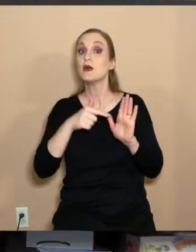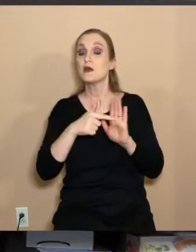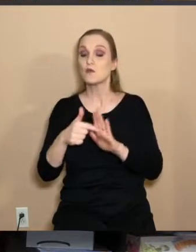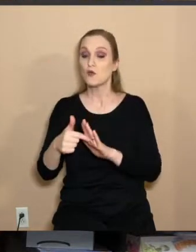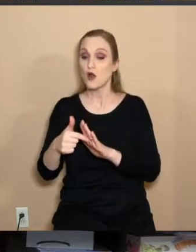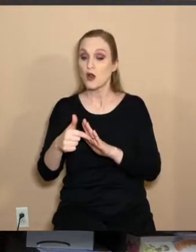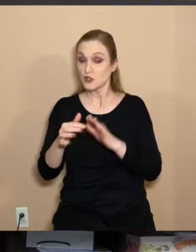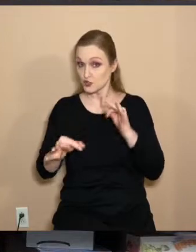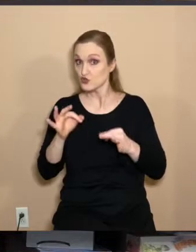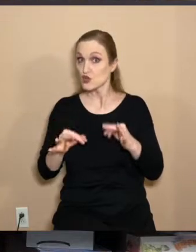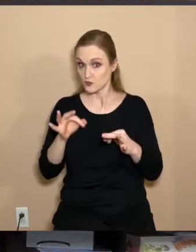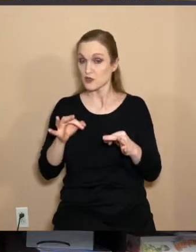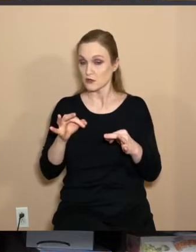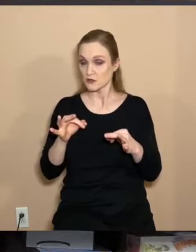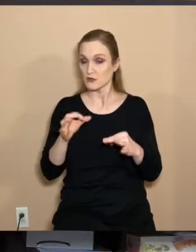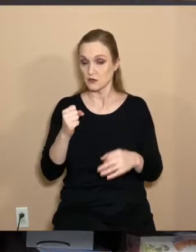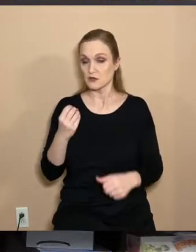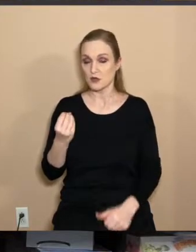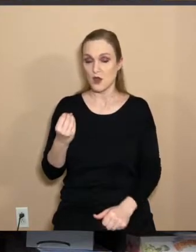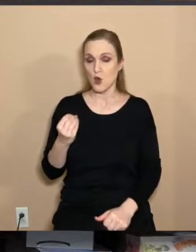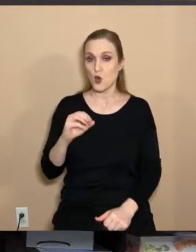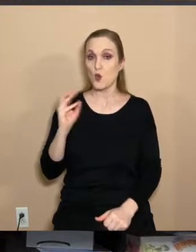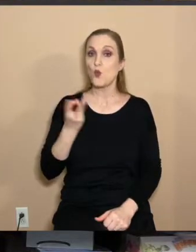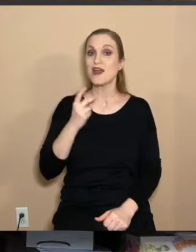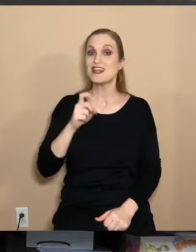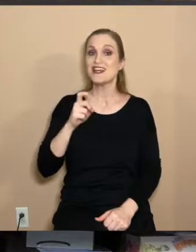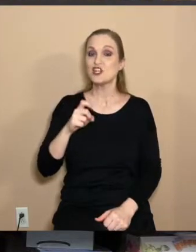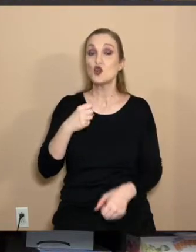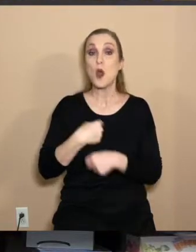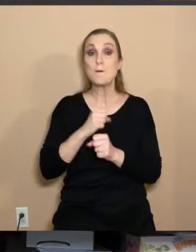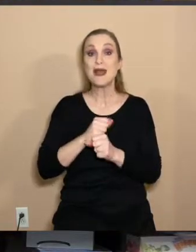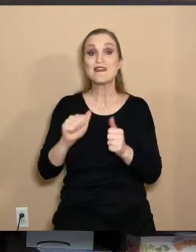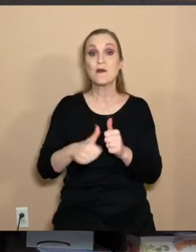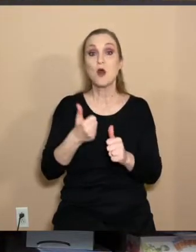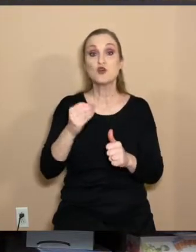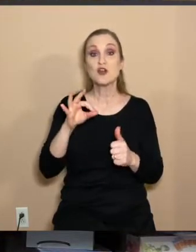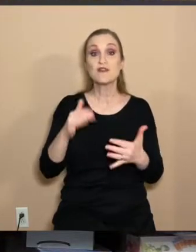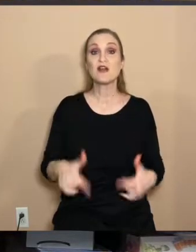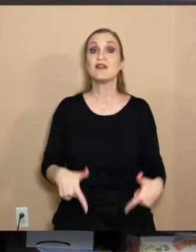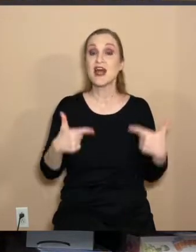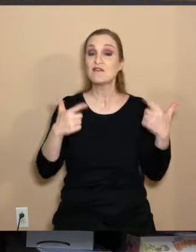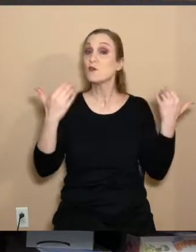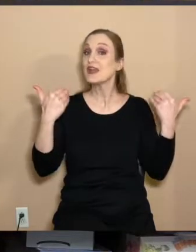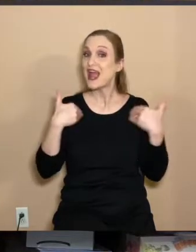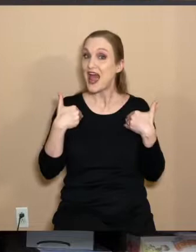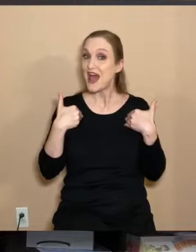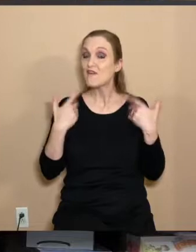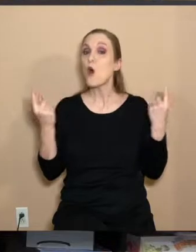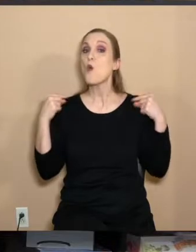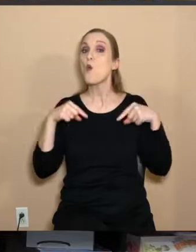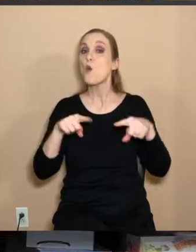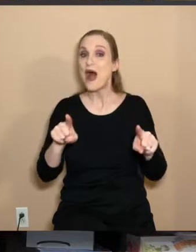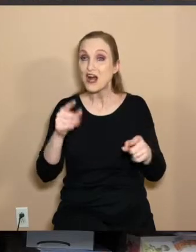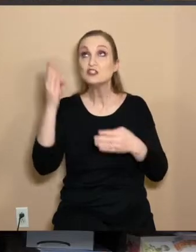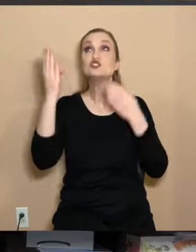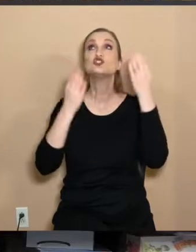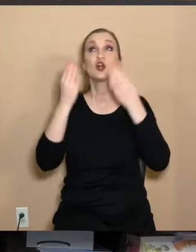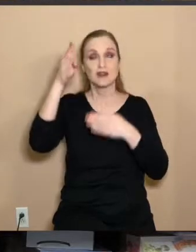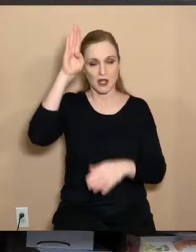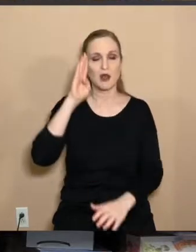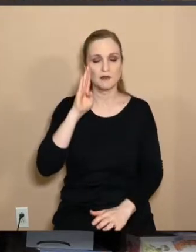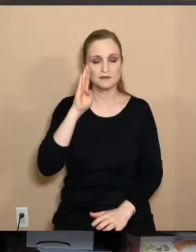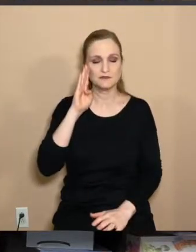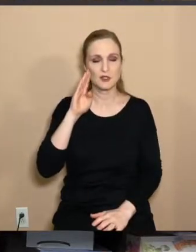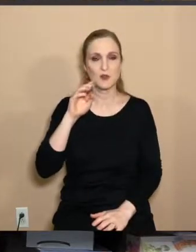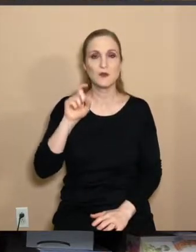in to judgment. And so we have to make the most of the life that we have while serving God.